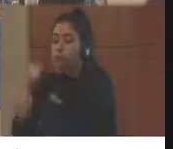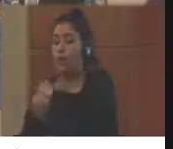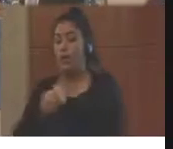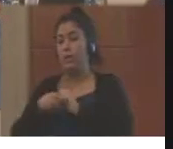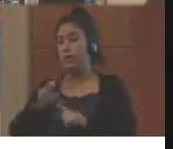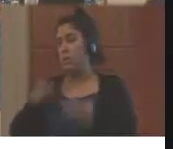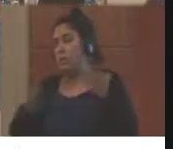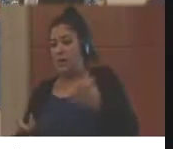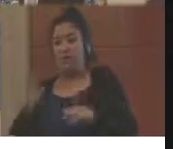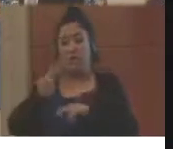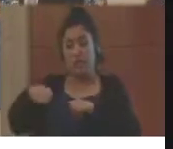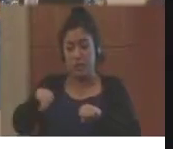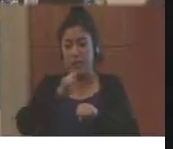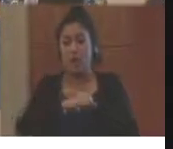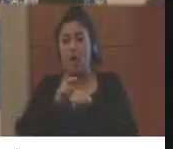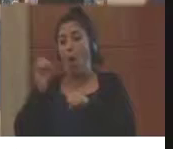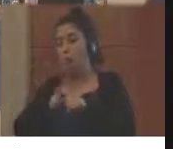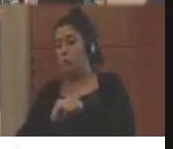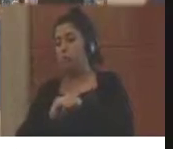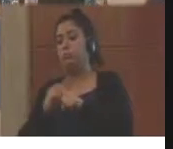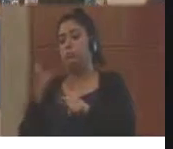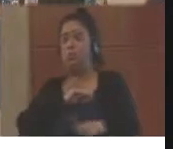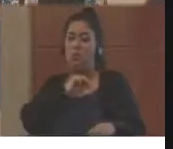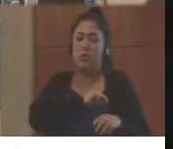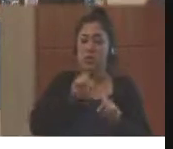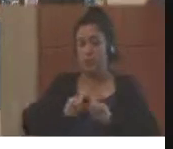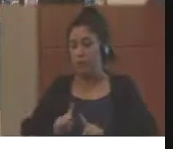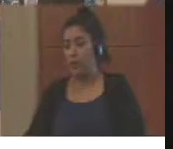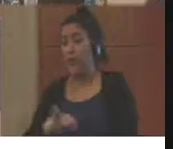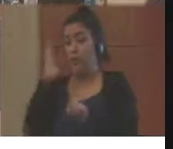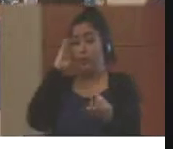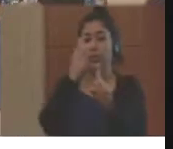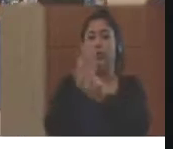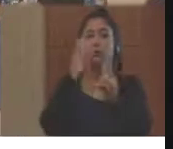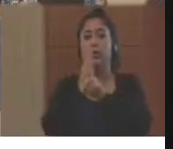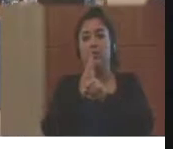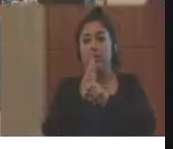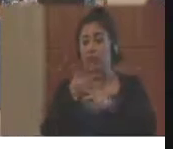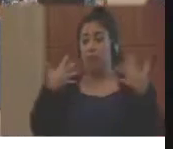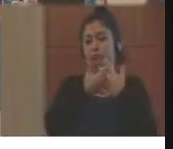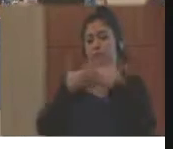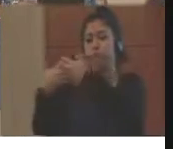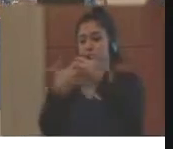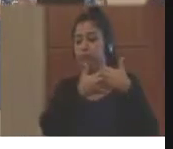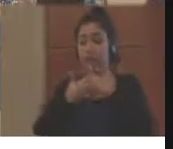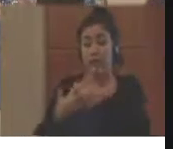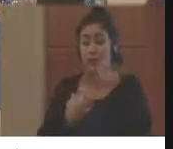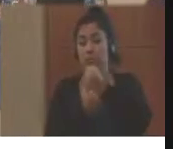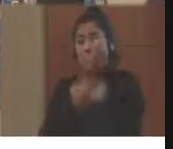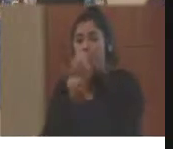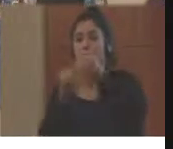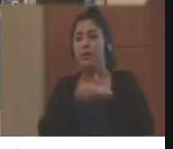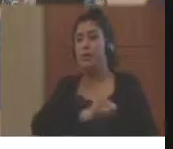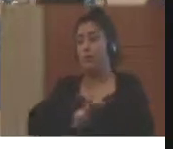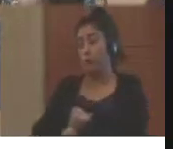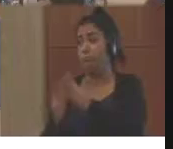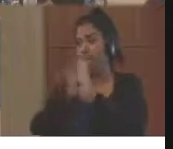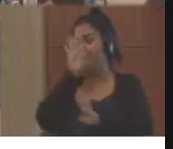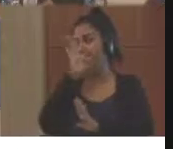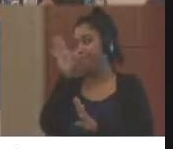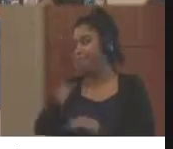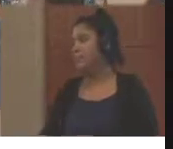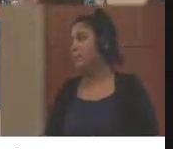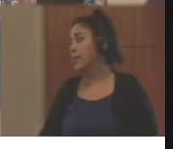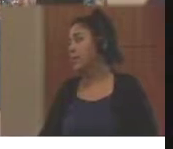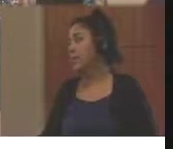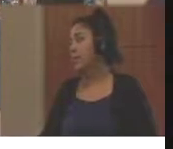both subnational as well as national, looking to join efforts and resources. Finally, we'd like